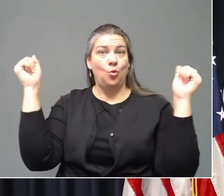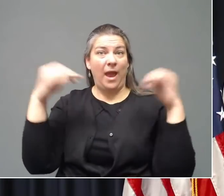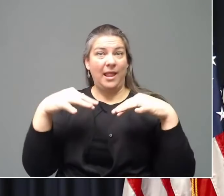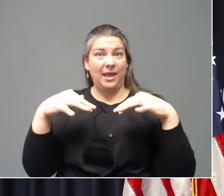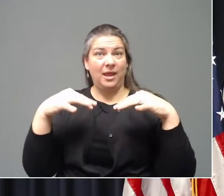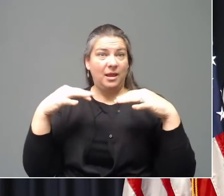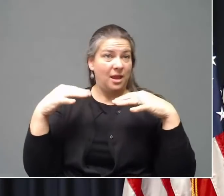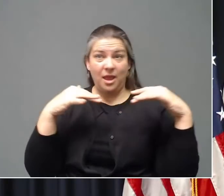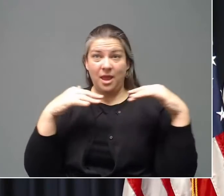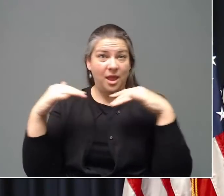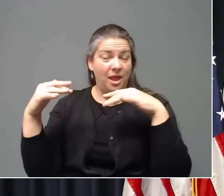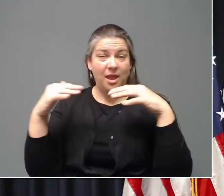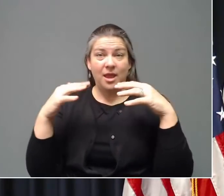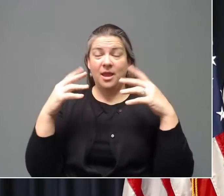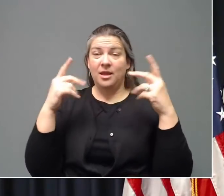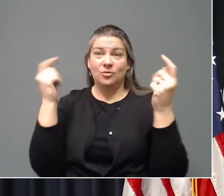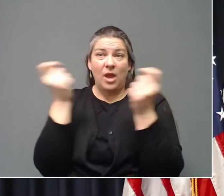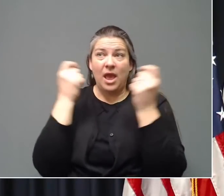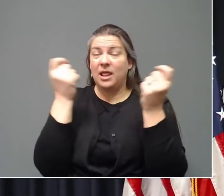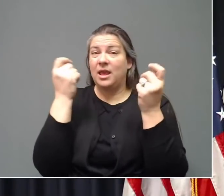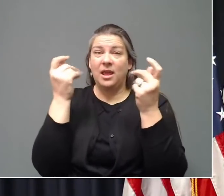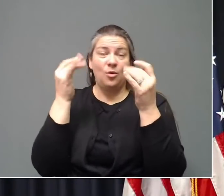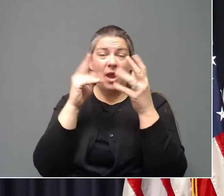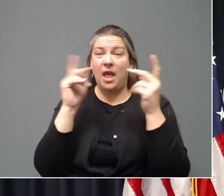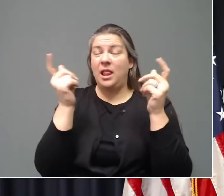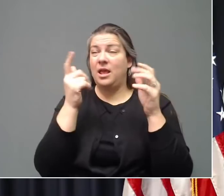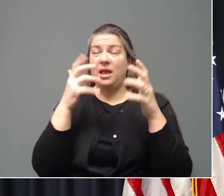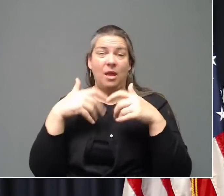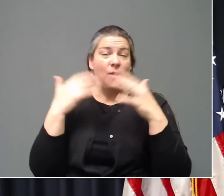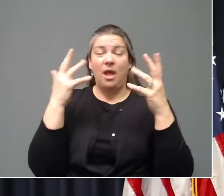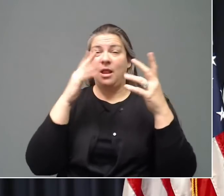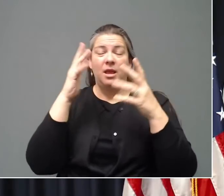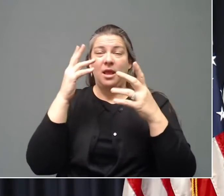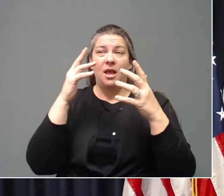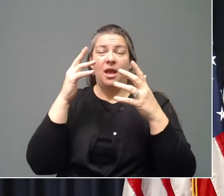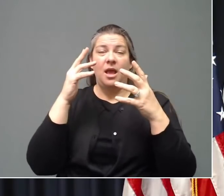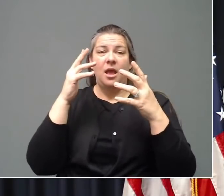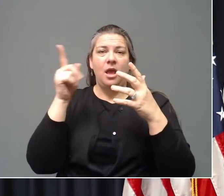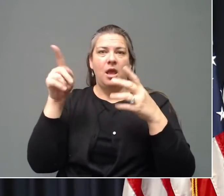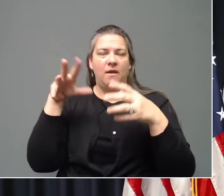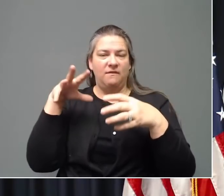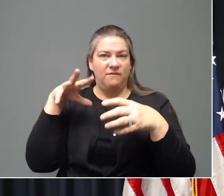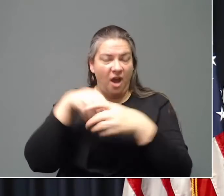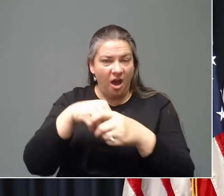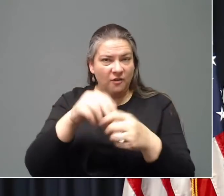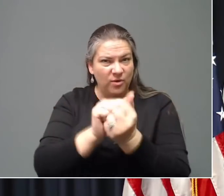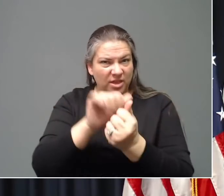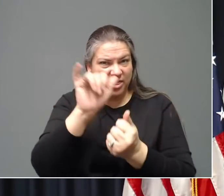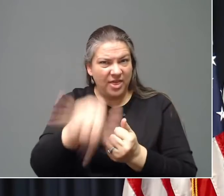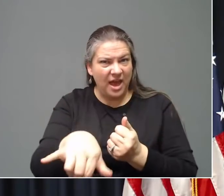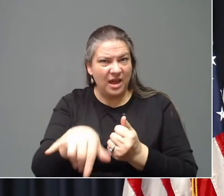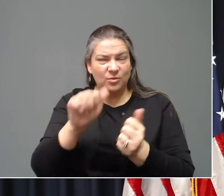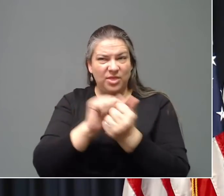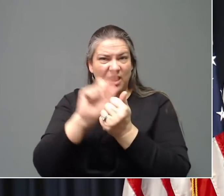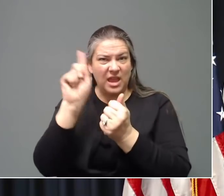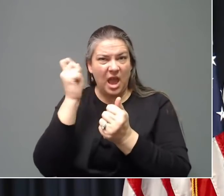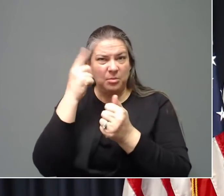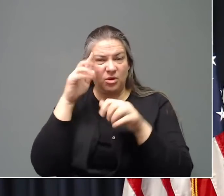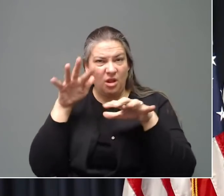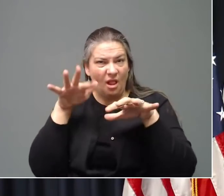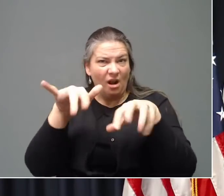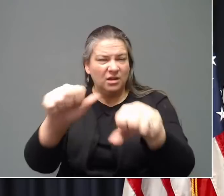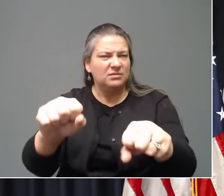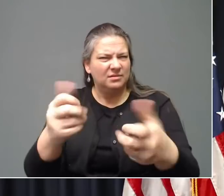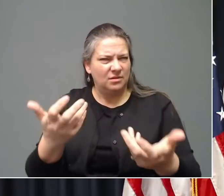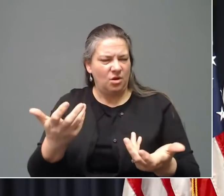part of the second two, needs to really rethink their values. That was